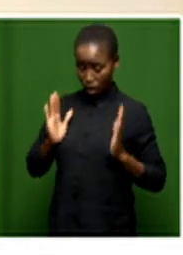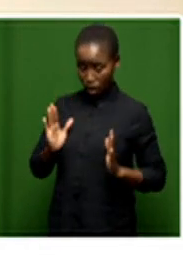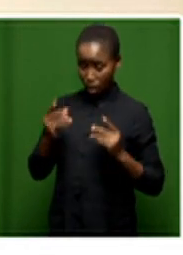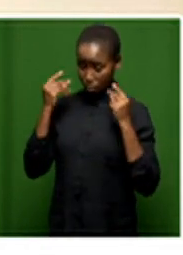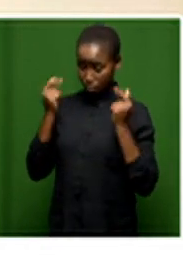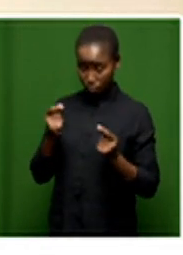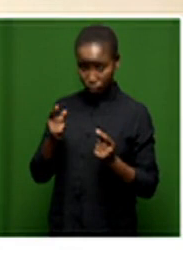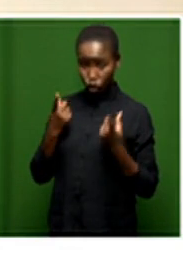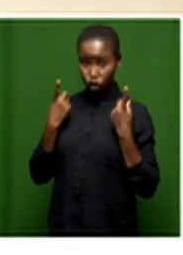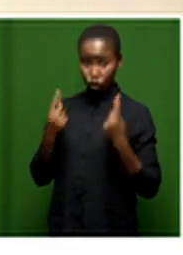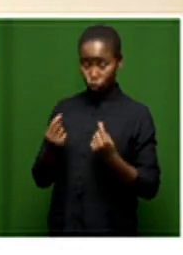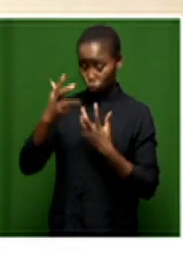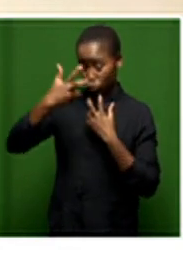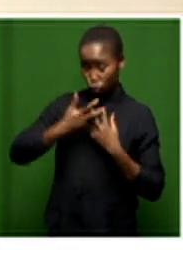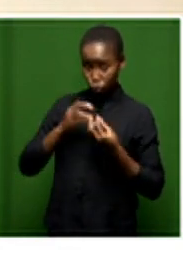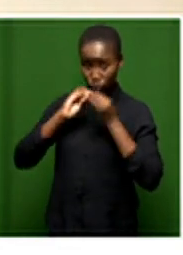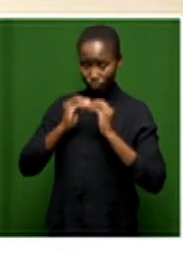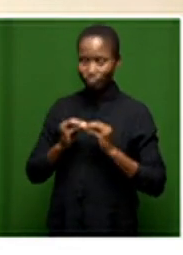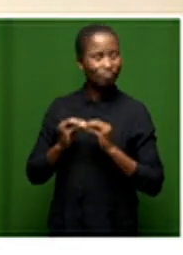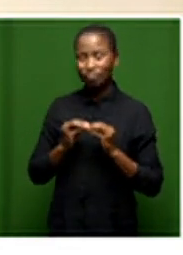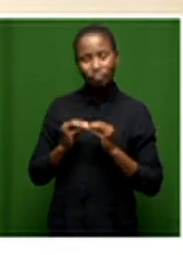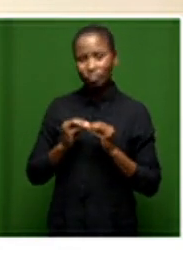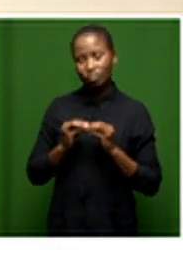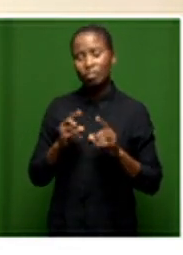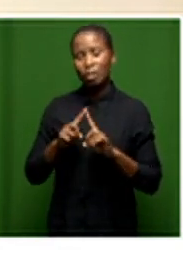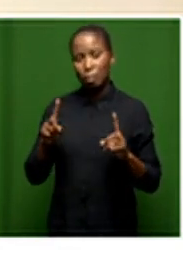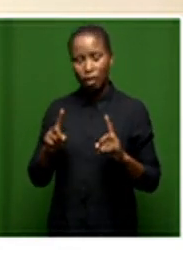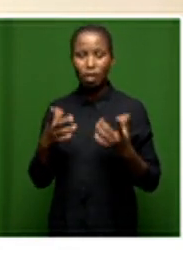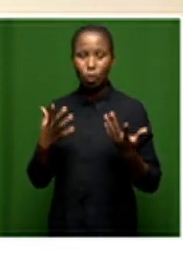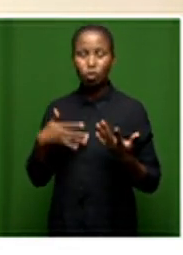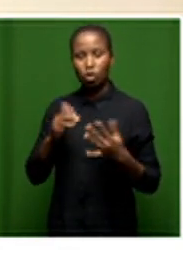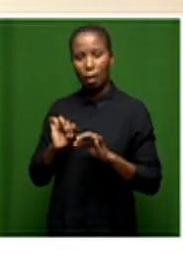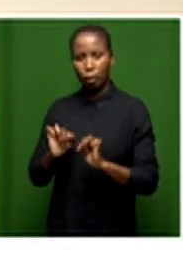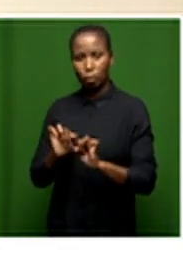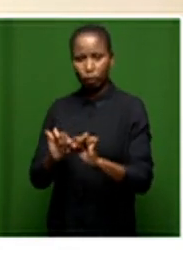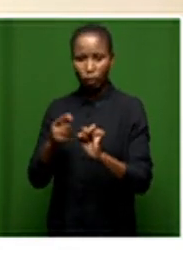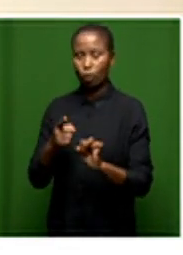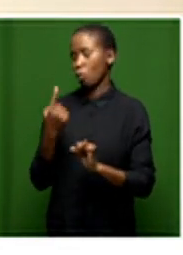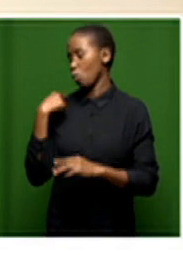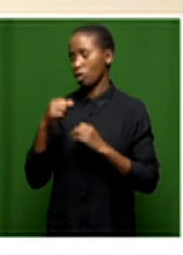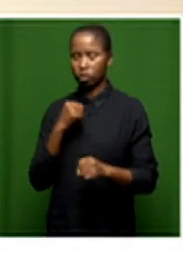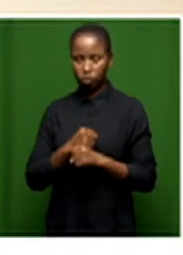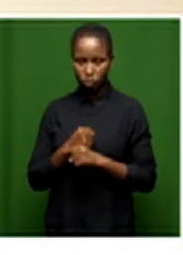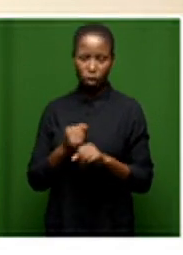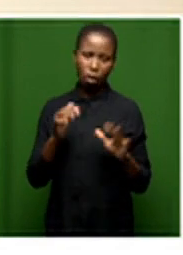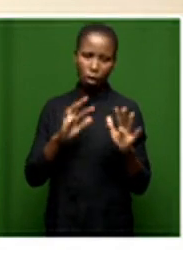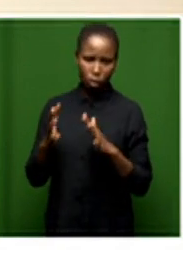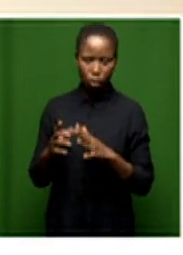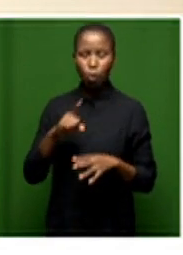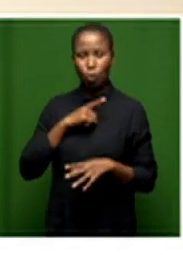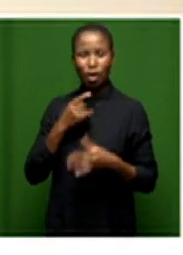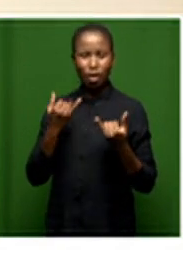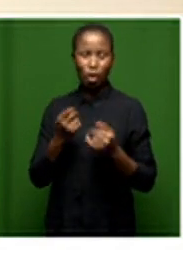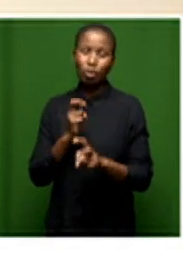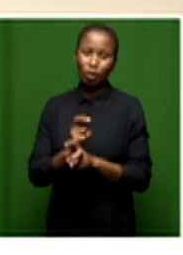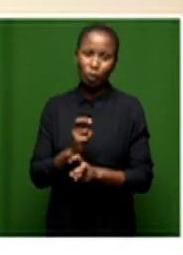we know that we're going to have to push for all the measures that we have been pushing for the last year, and it's getting harder because people